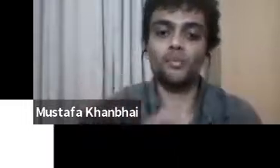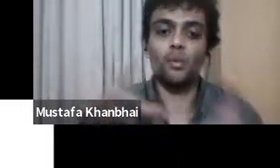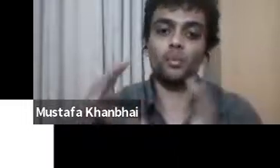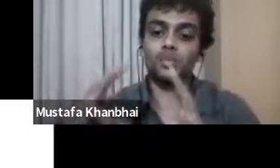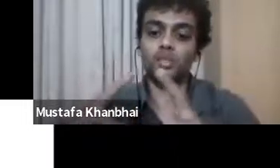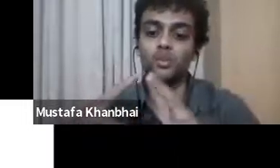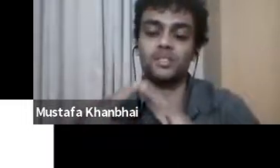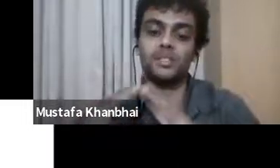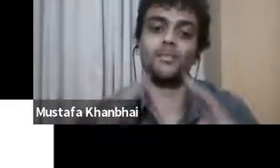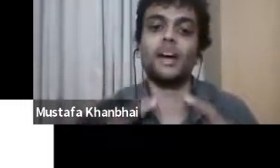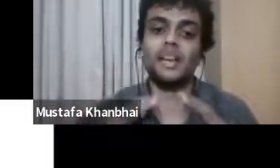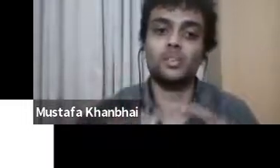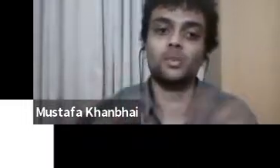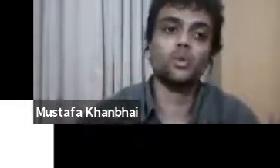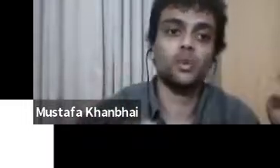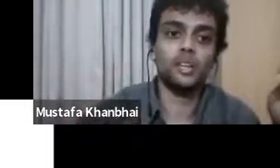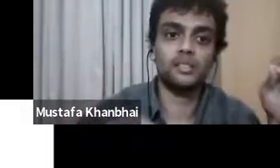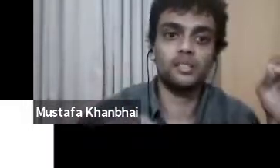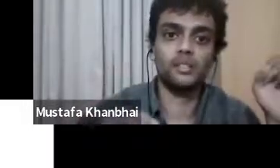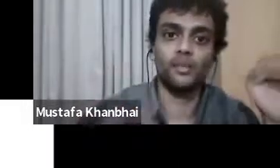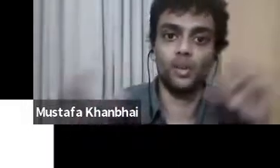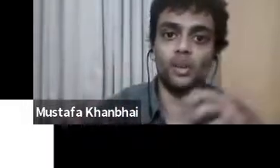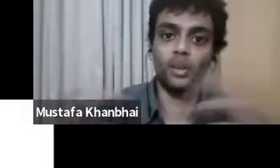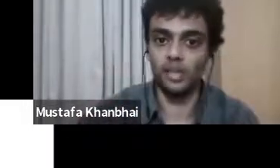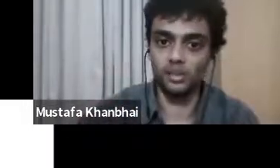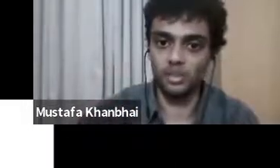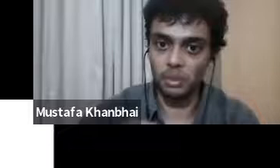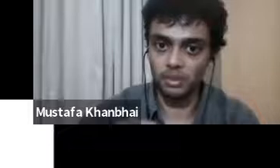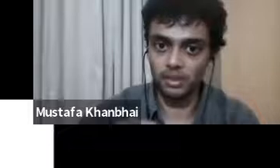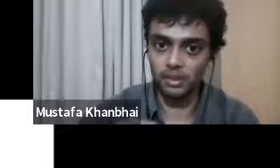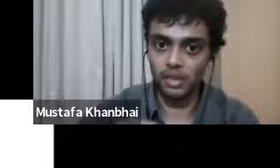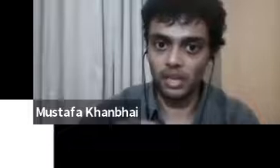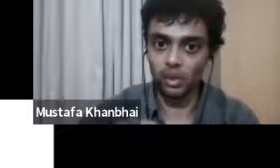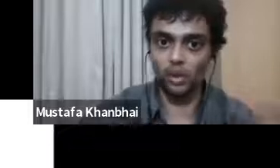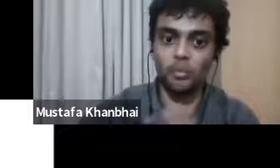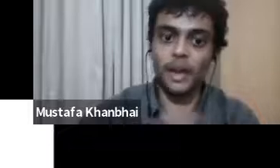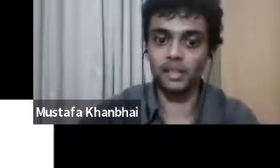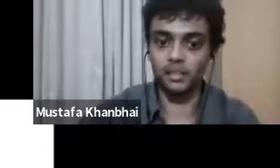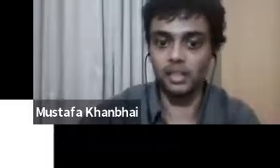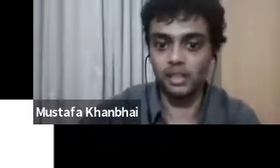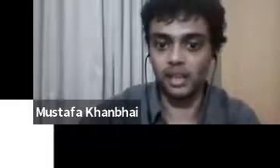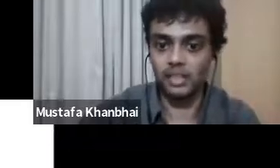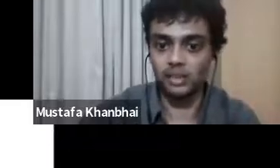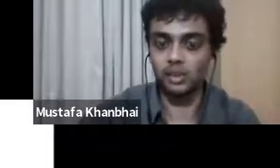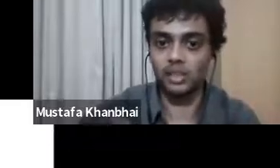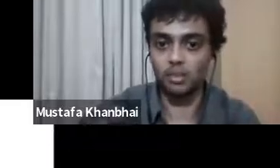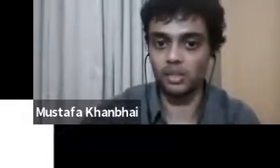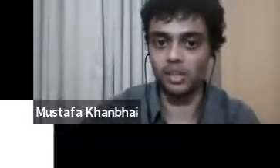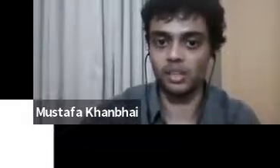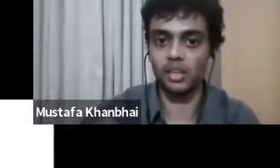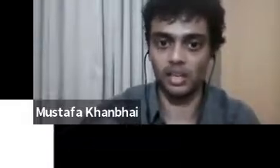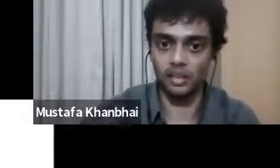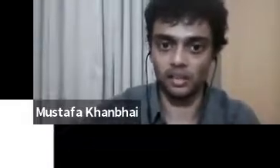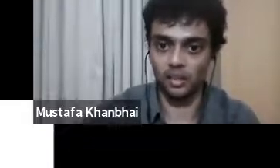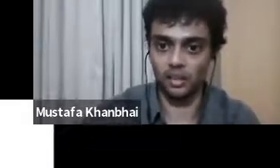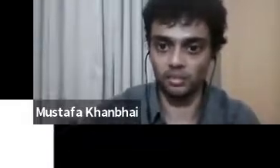it's an art form which was defined through its viewing of indigenous people. Back in the 19th century,